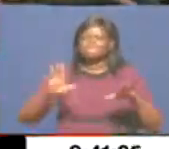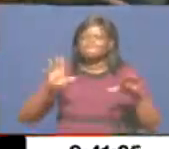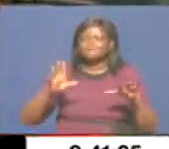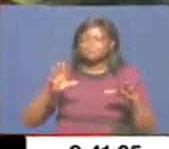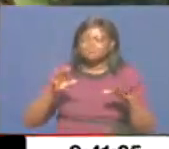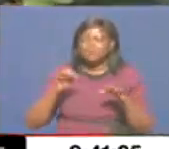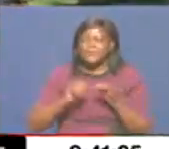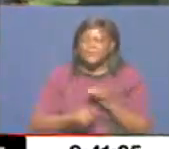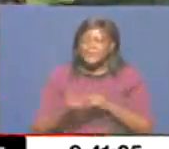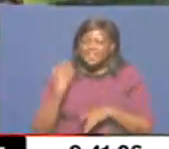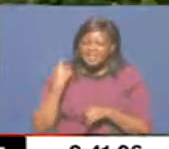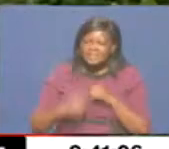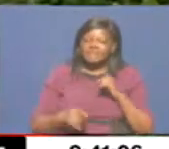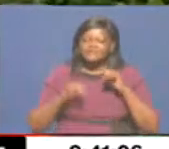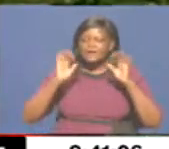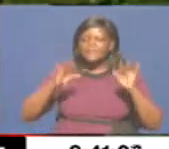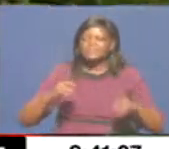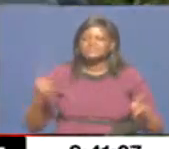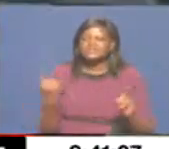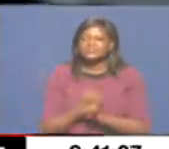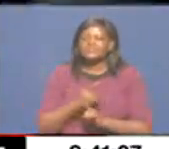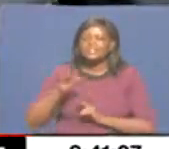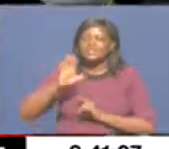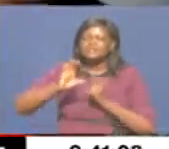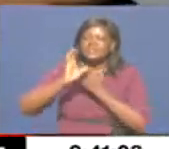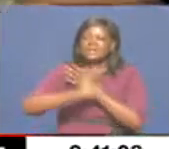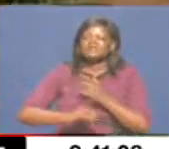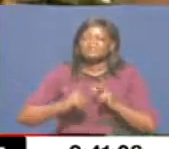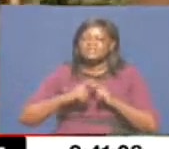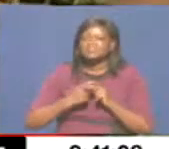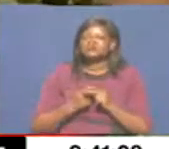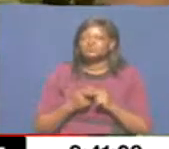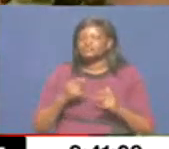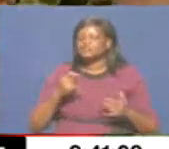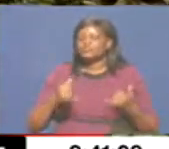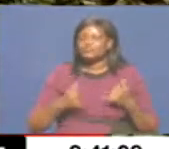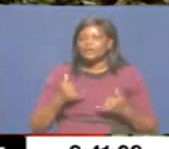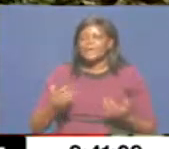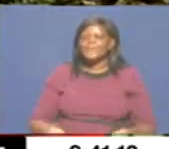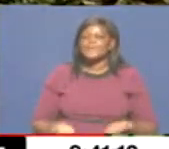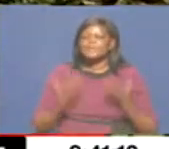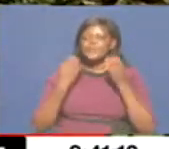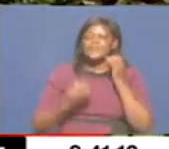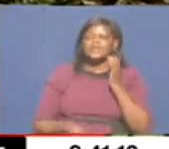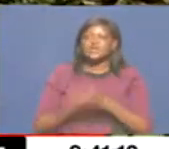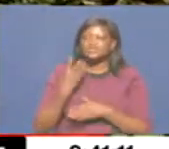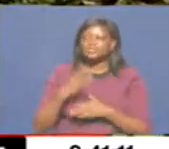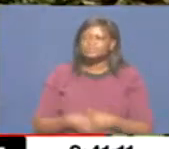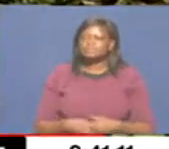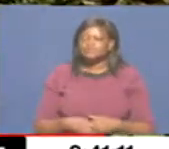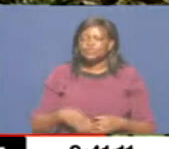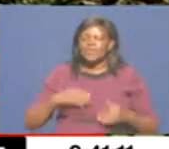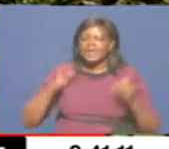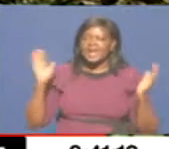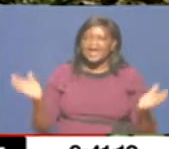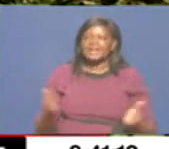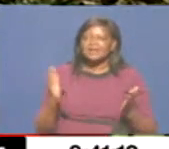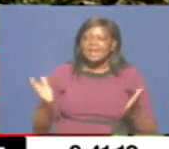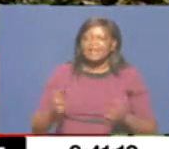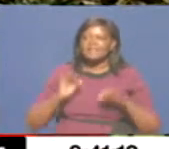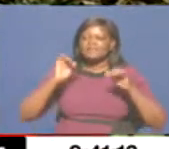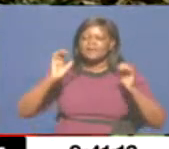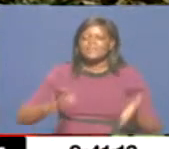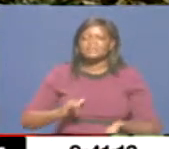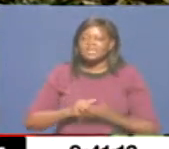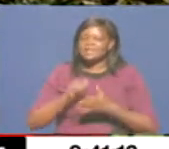year, farmers in various parts of the country have started to enjoy improved production. Na tunahimiza wakulima wapande kwa